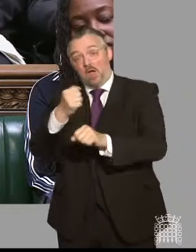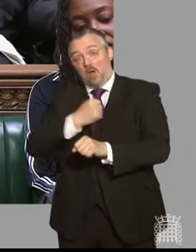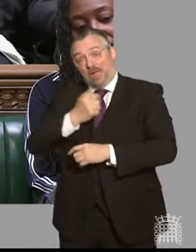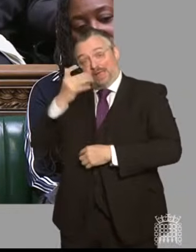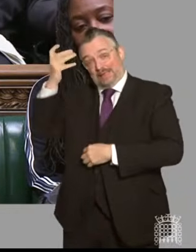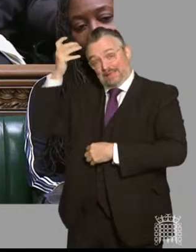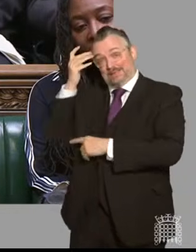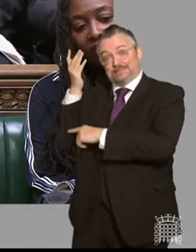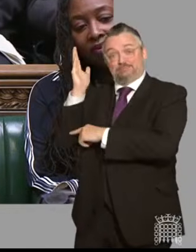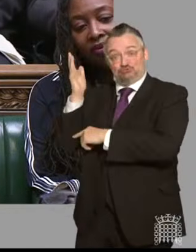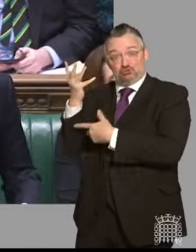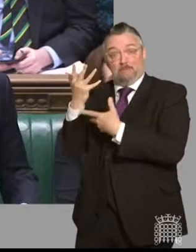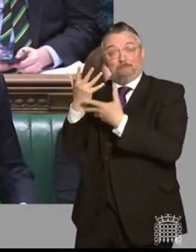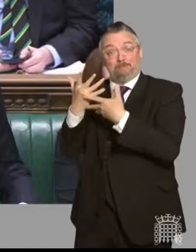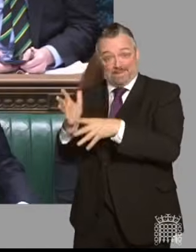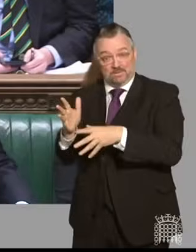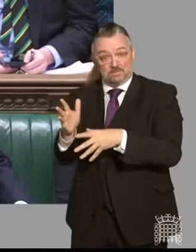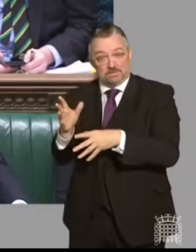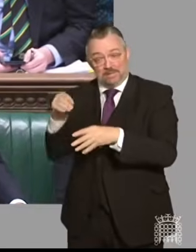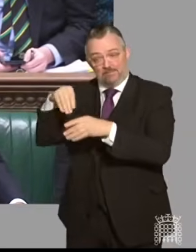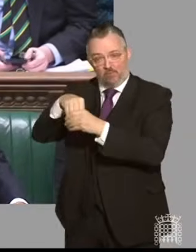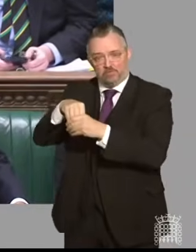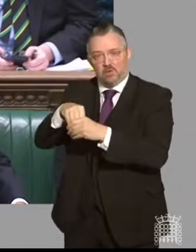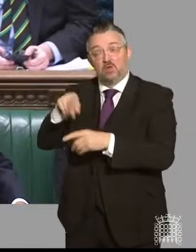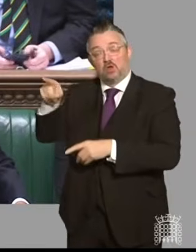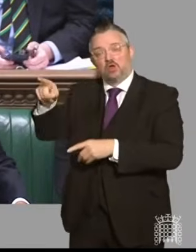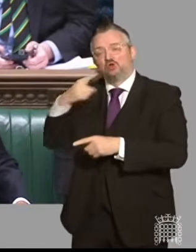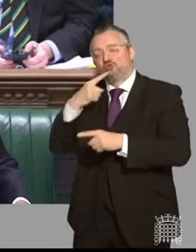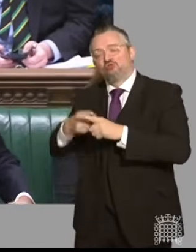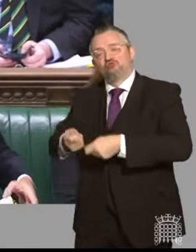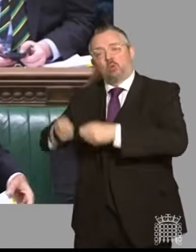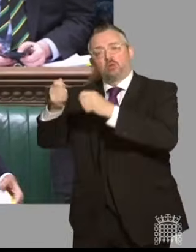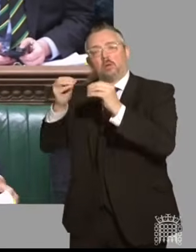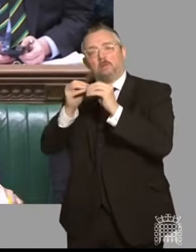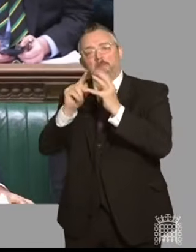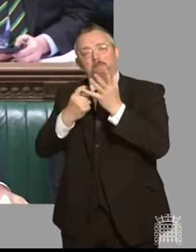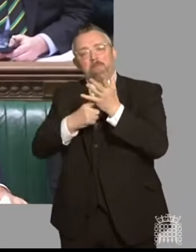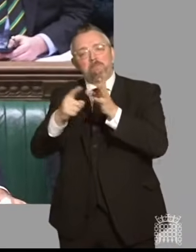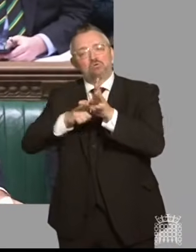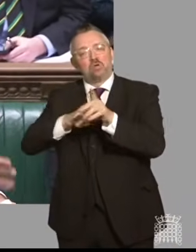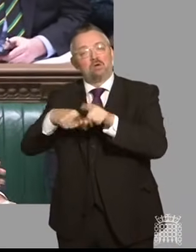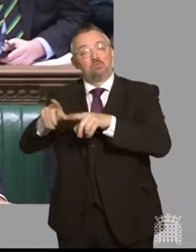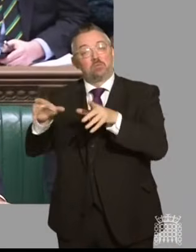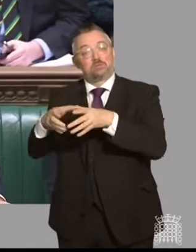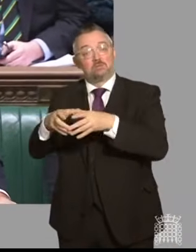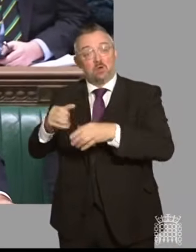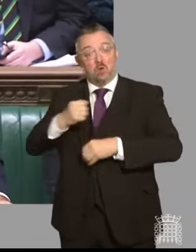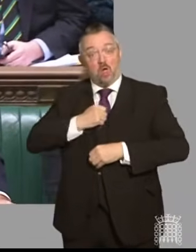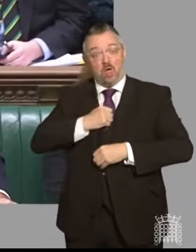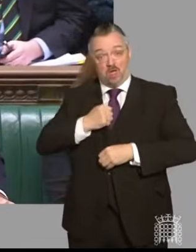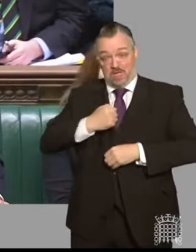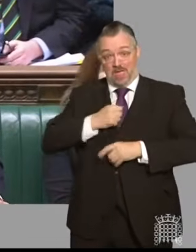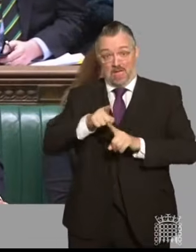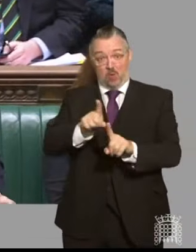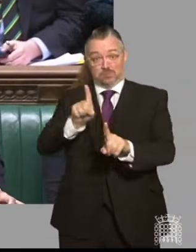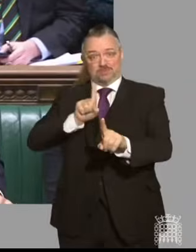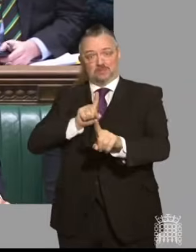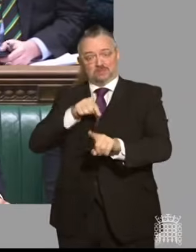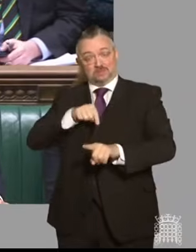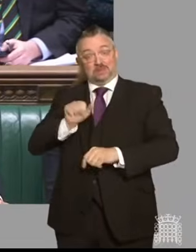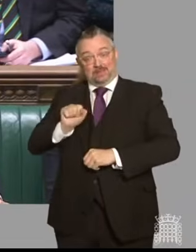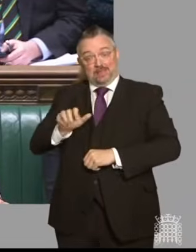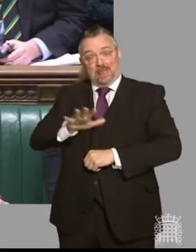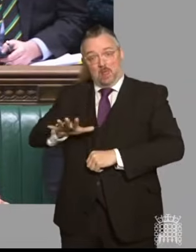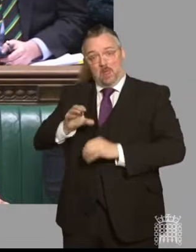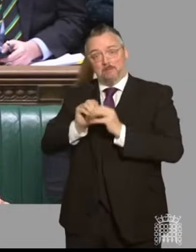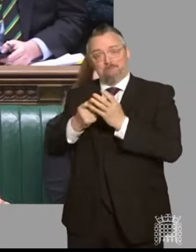brought up Bury Football Club, because it was the honourable member on this side of the House for Bury who ensured £1 million of funding to safeguard that